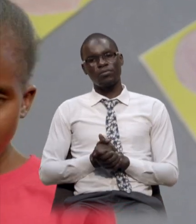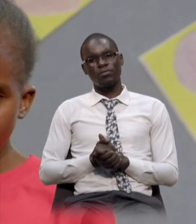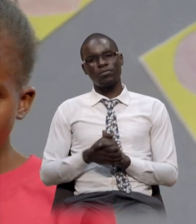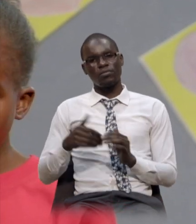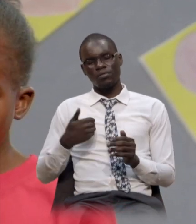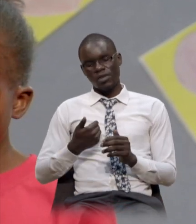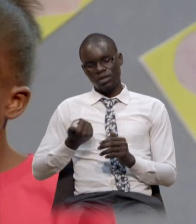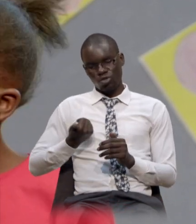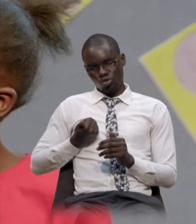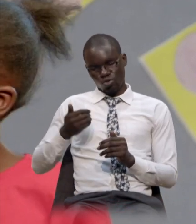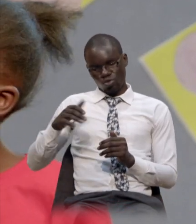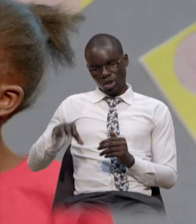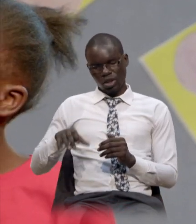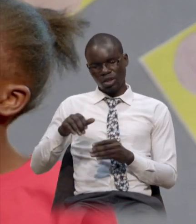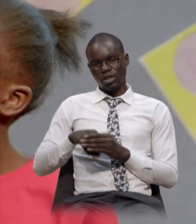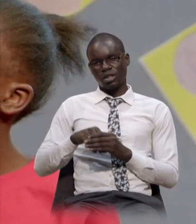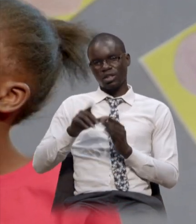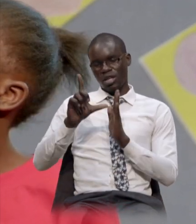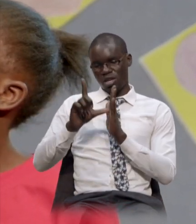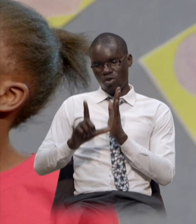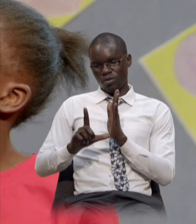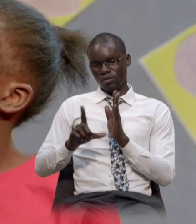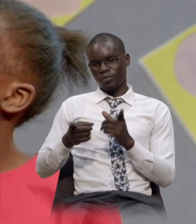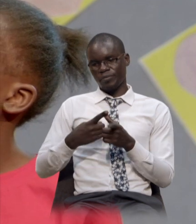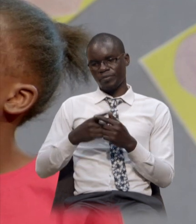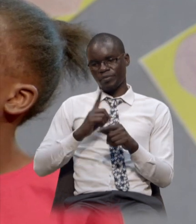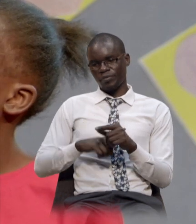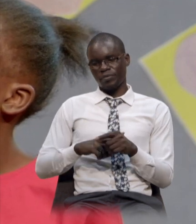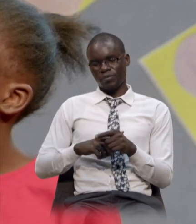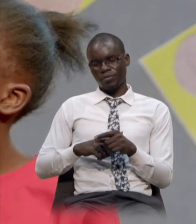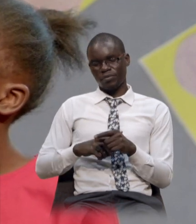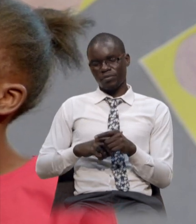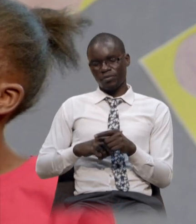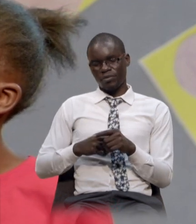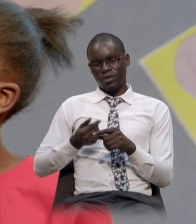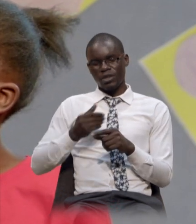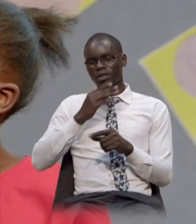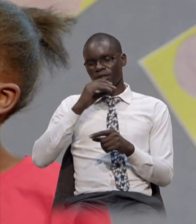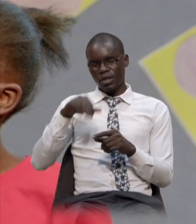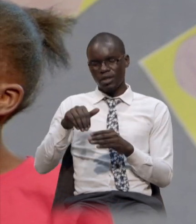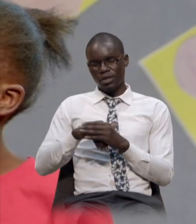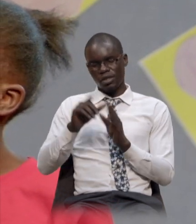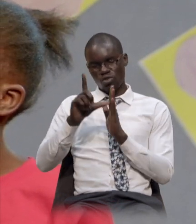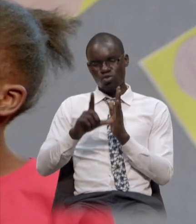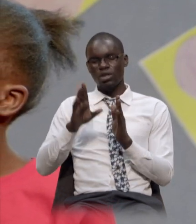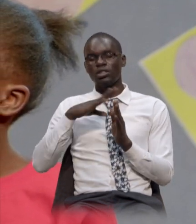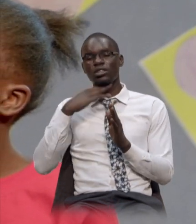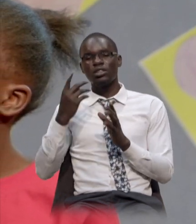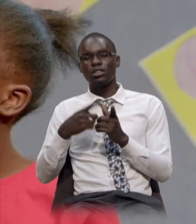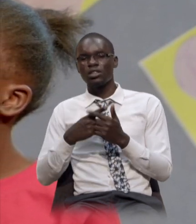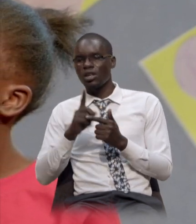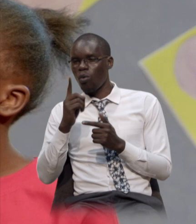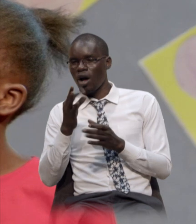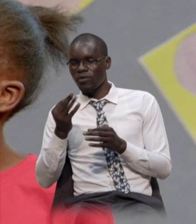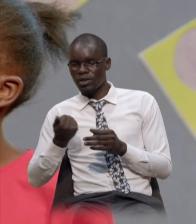had daughters-in-law. And when the sons-in-laws died, the daughters-in-laws, one of them decided